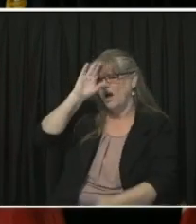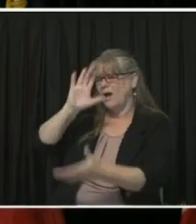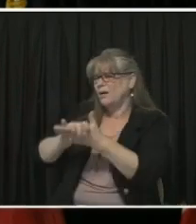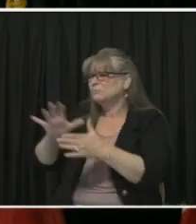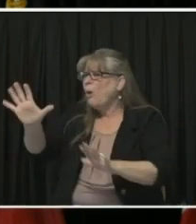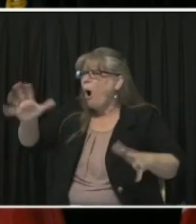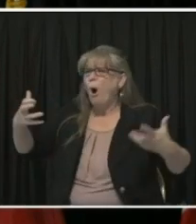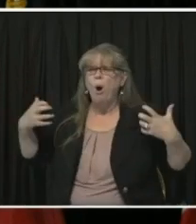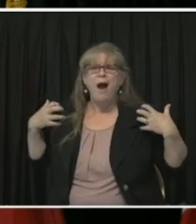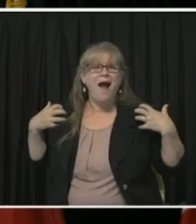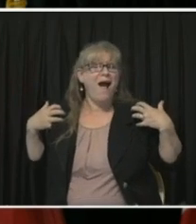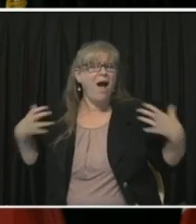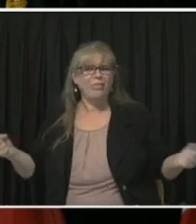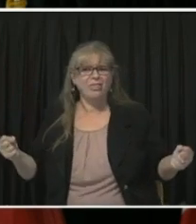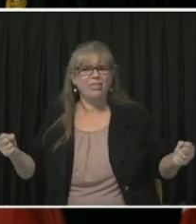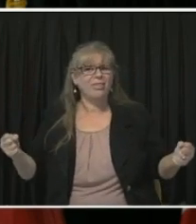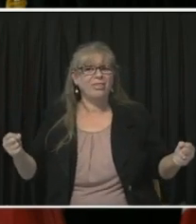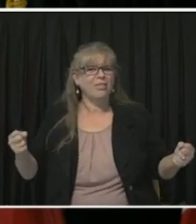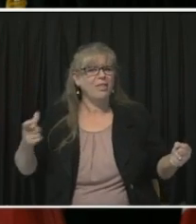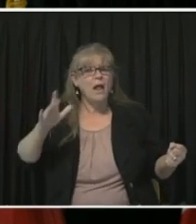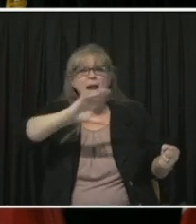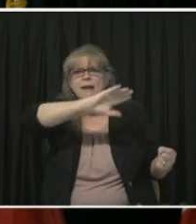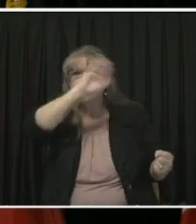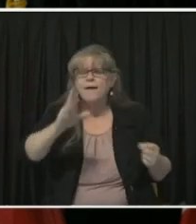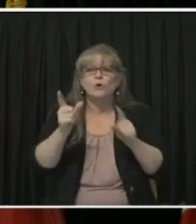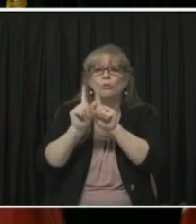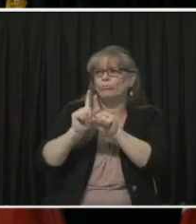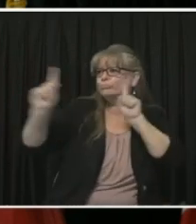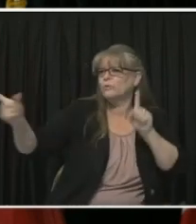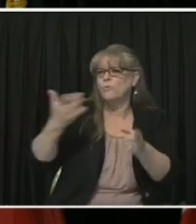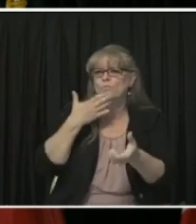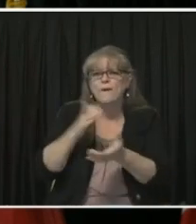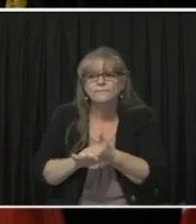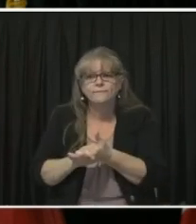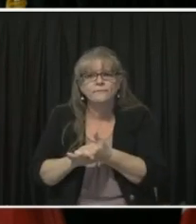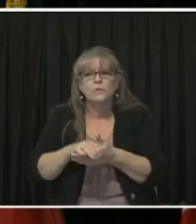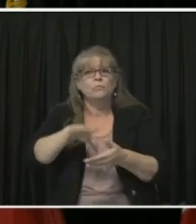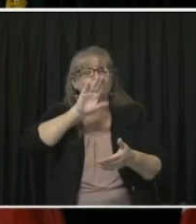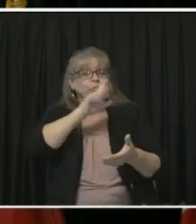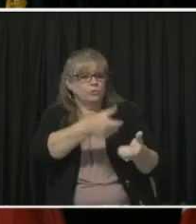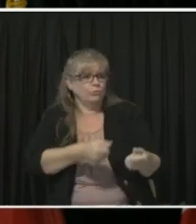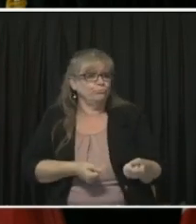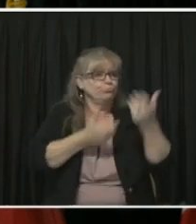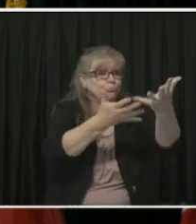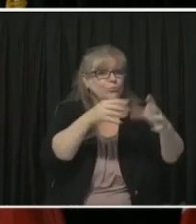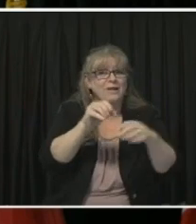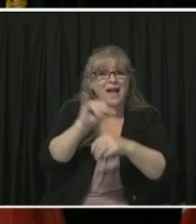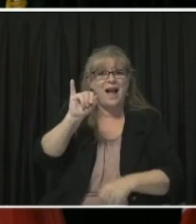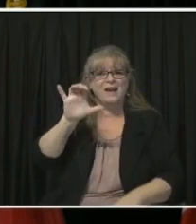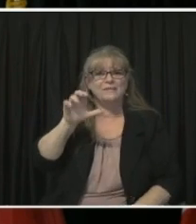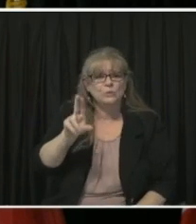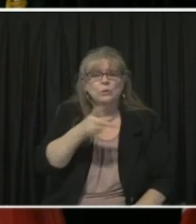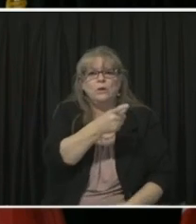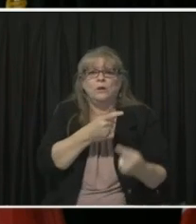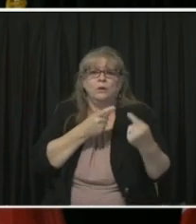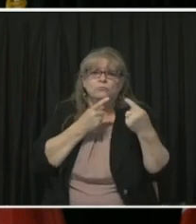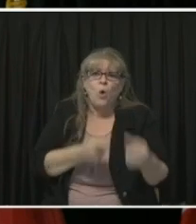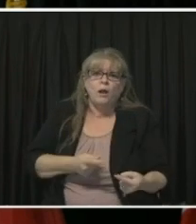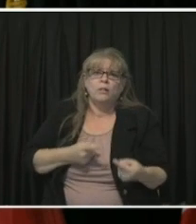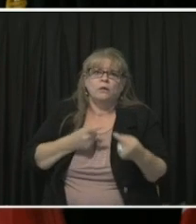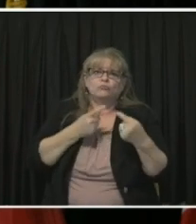life and death on his own in the ICU, because when you are admitted to a hospital with COVID, you can't bring anybody with